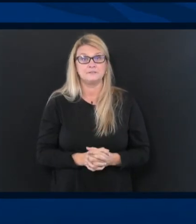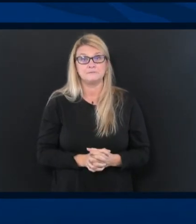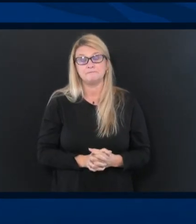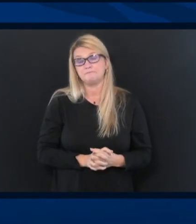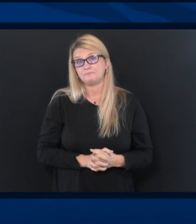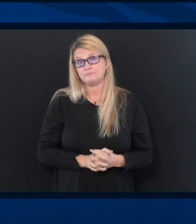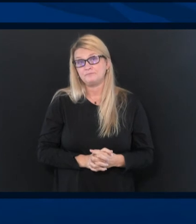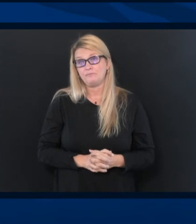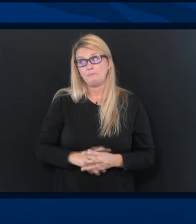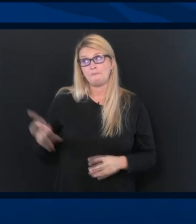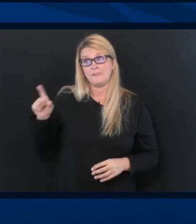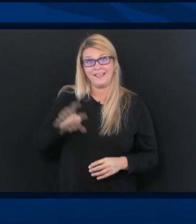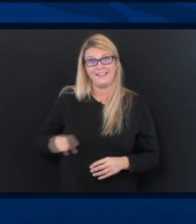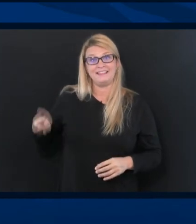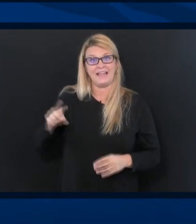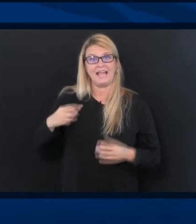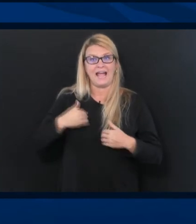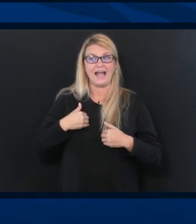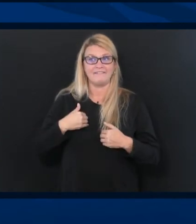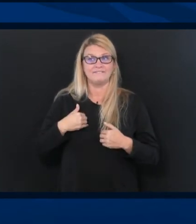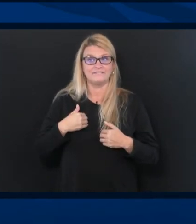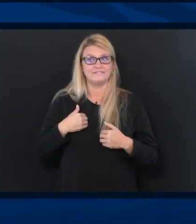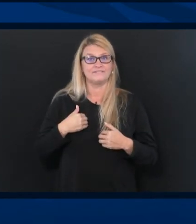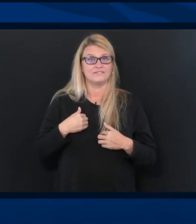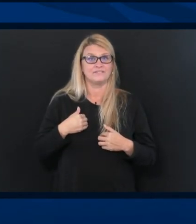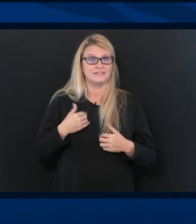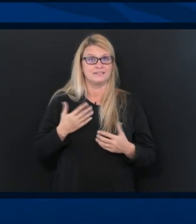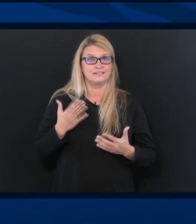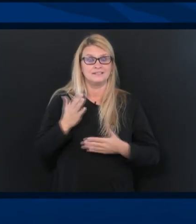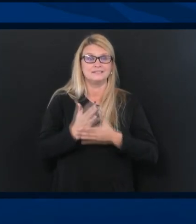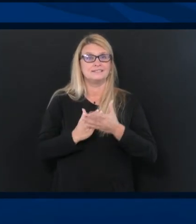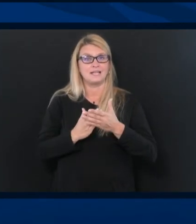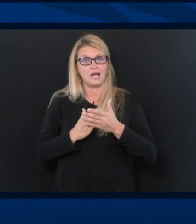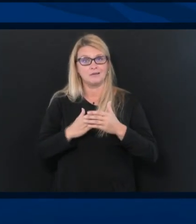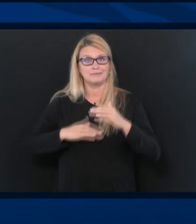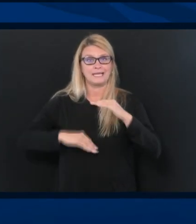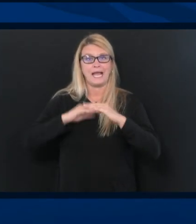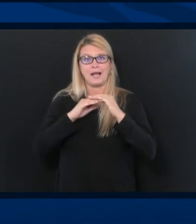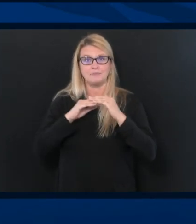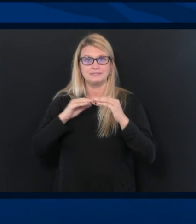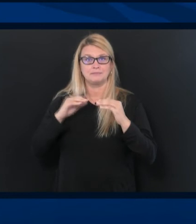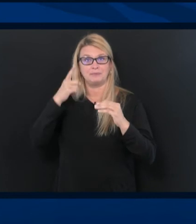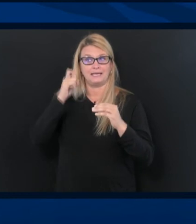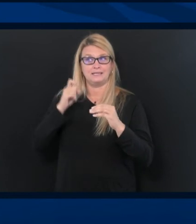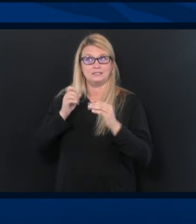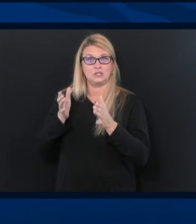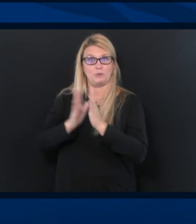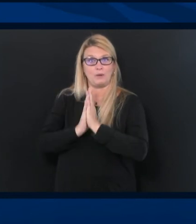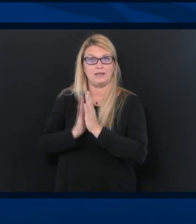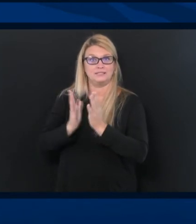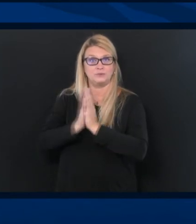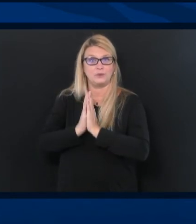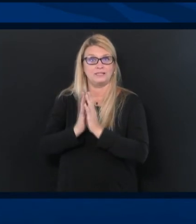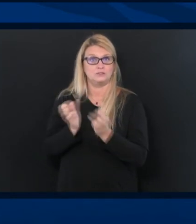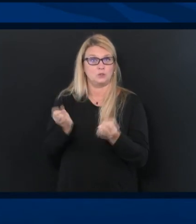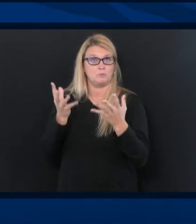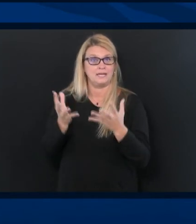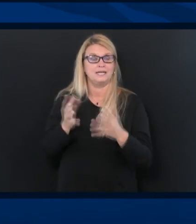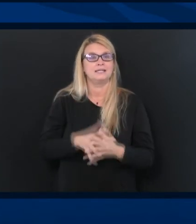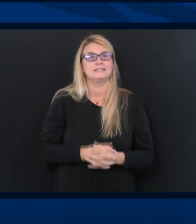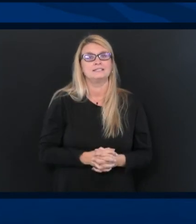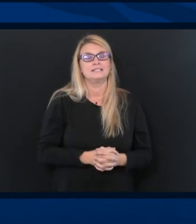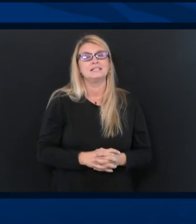I know that they had to put some caps on their program just for the sheer number of requests. So, A,